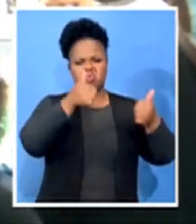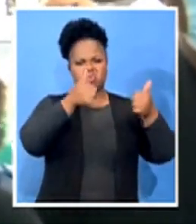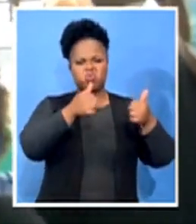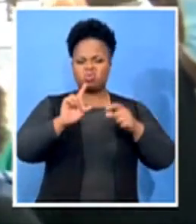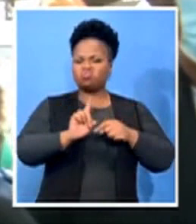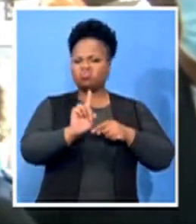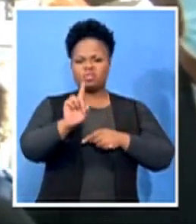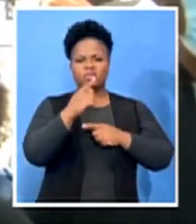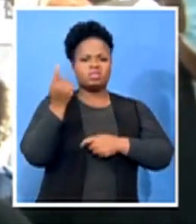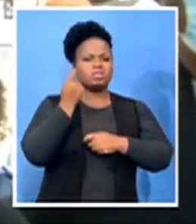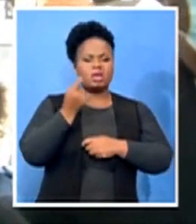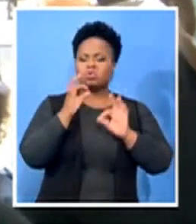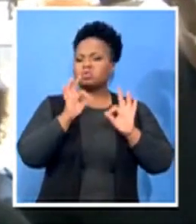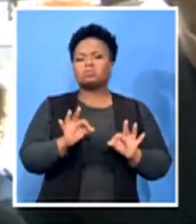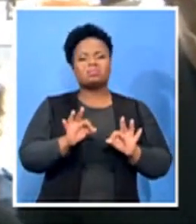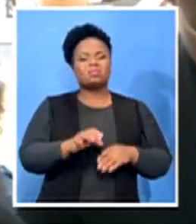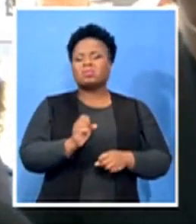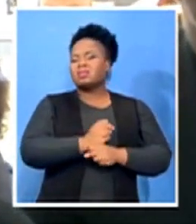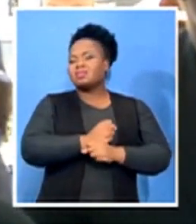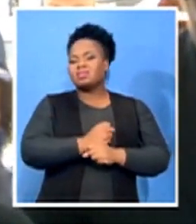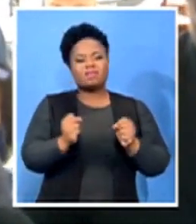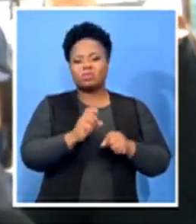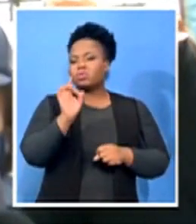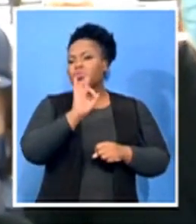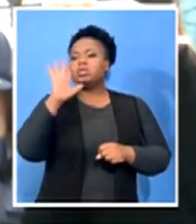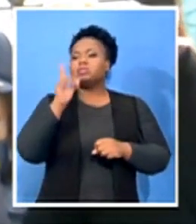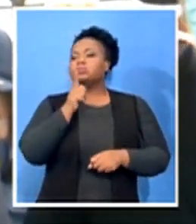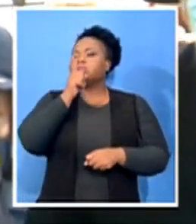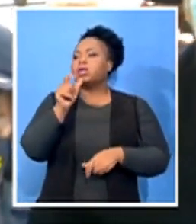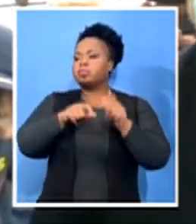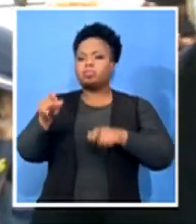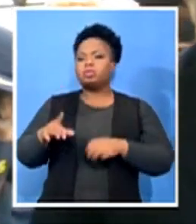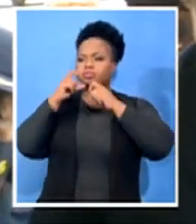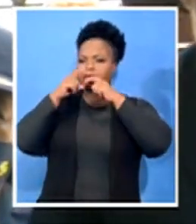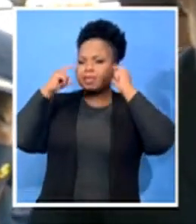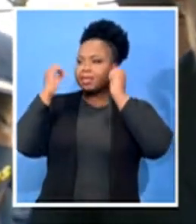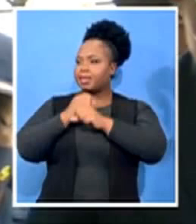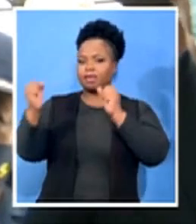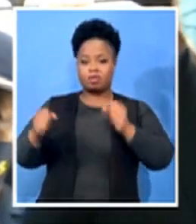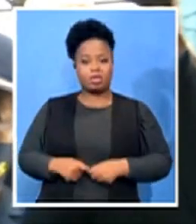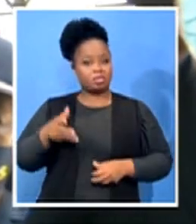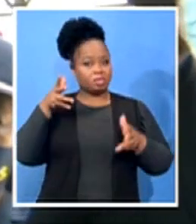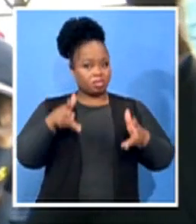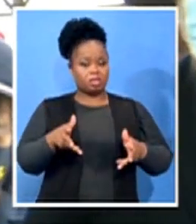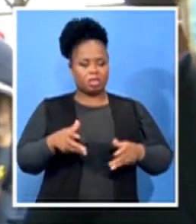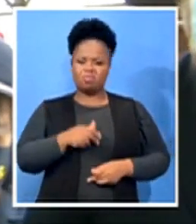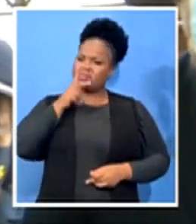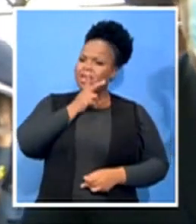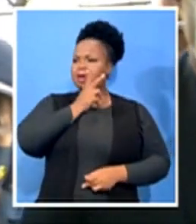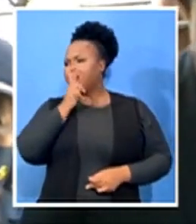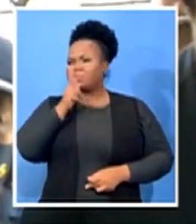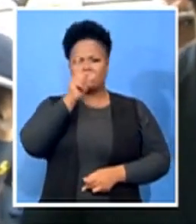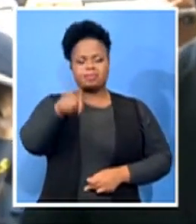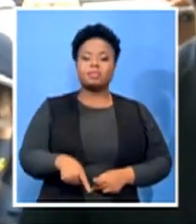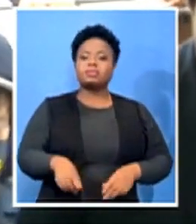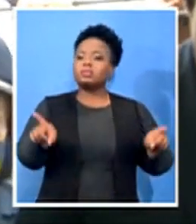we said people must put their mask at the rank. Here is a lot of shouting. Even those that do have masks,